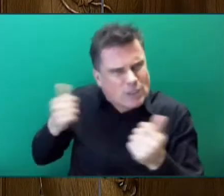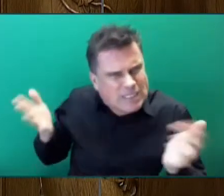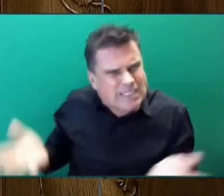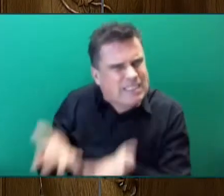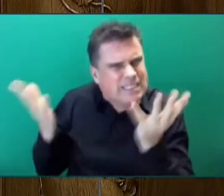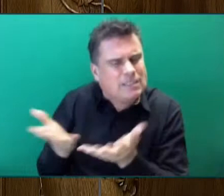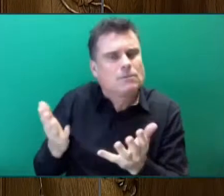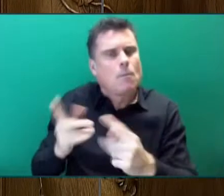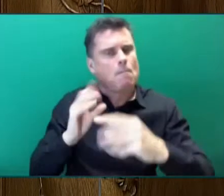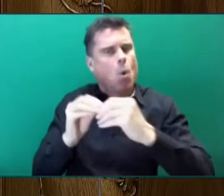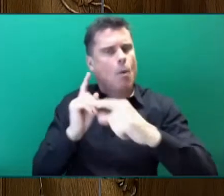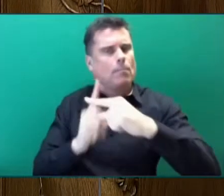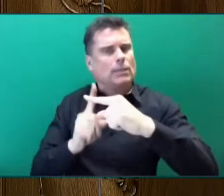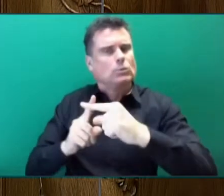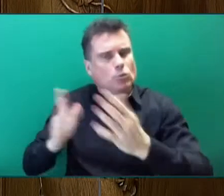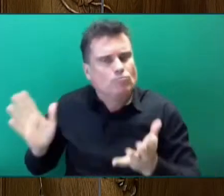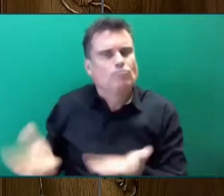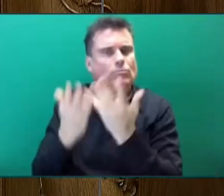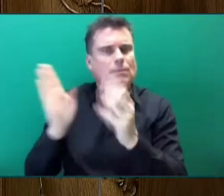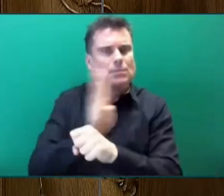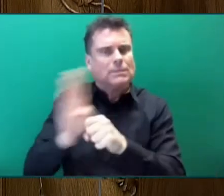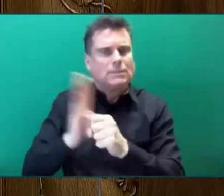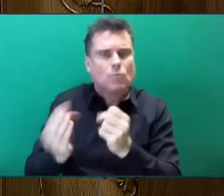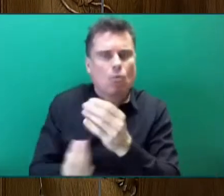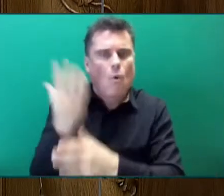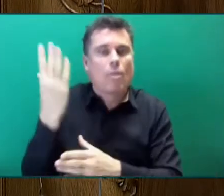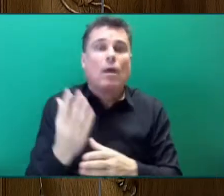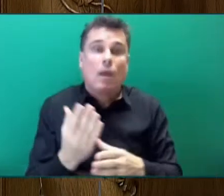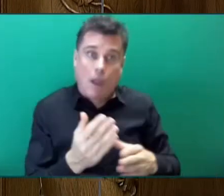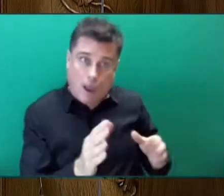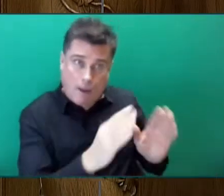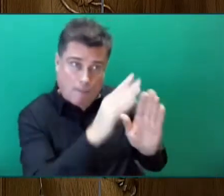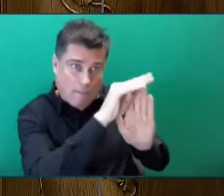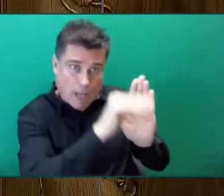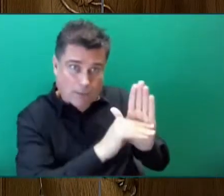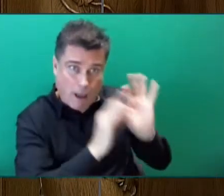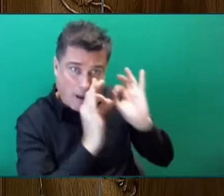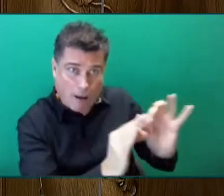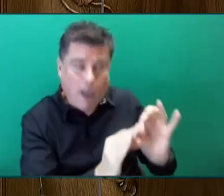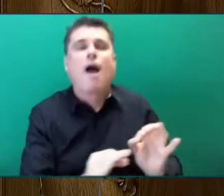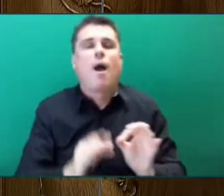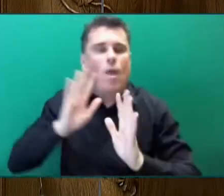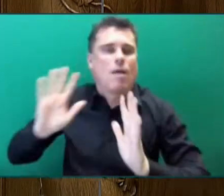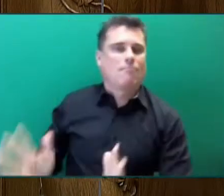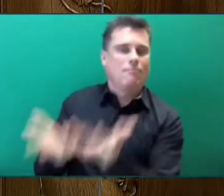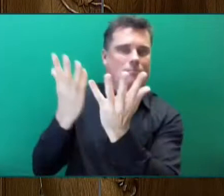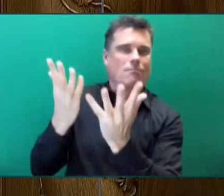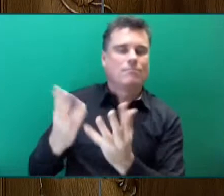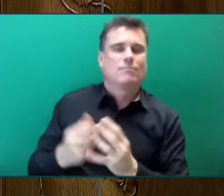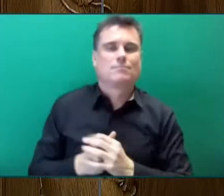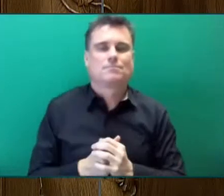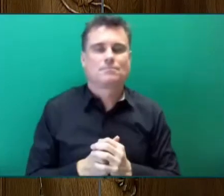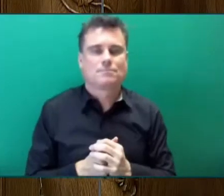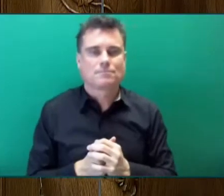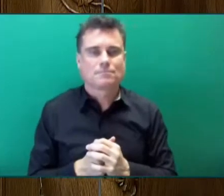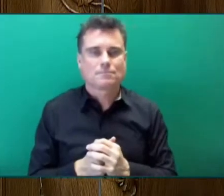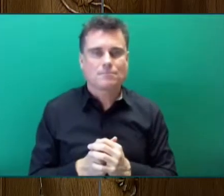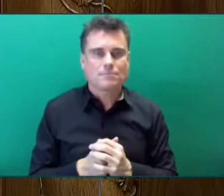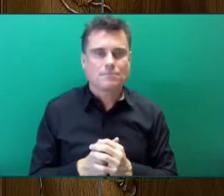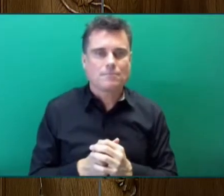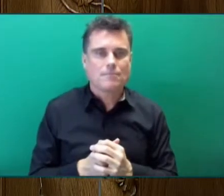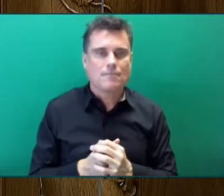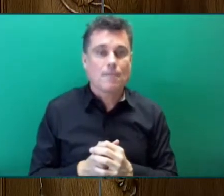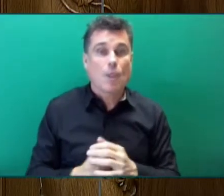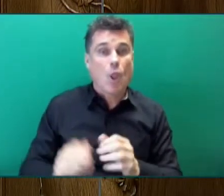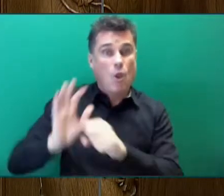recovery. Your government acted quickly to support people during the pandemic. More than 600,000 workers received help from